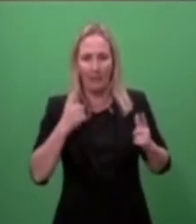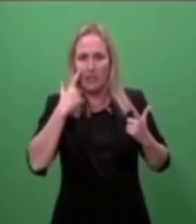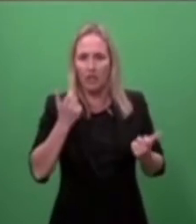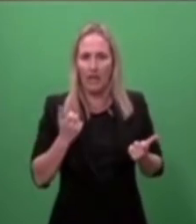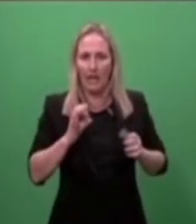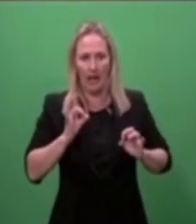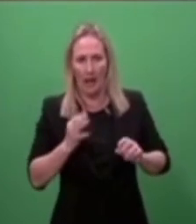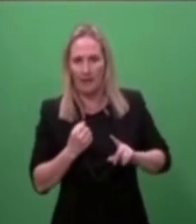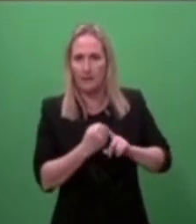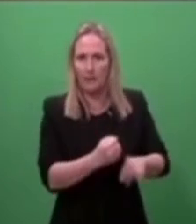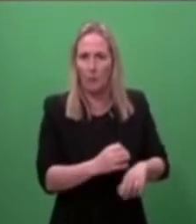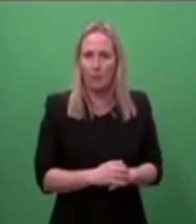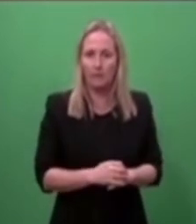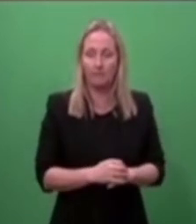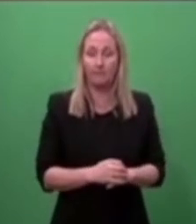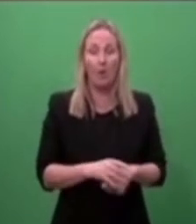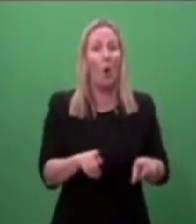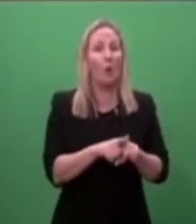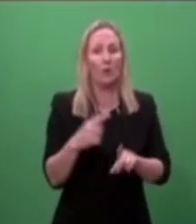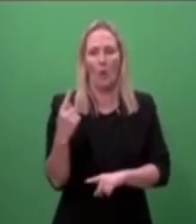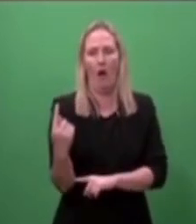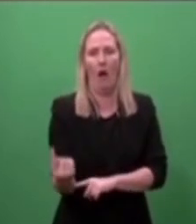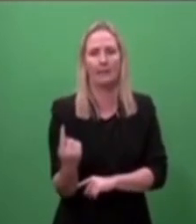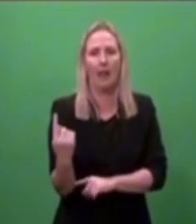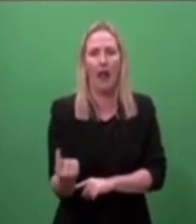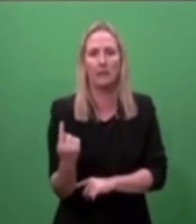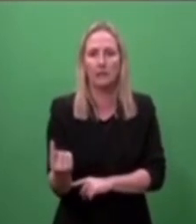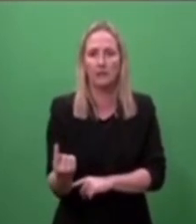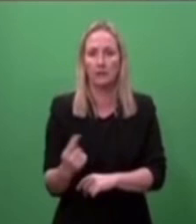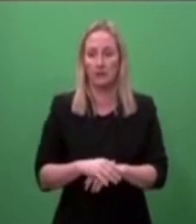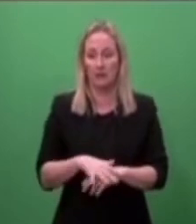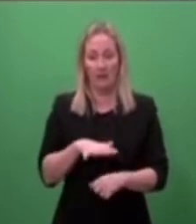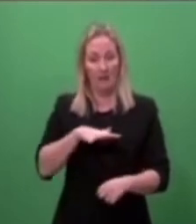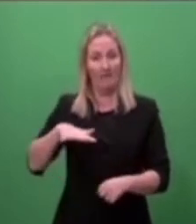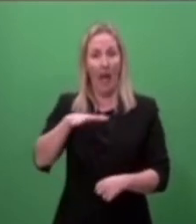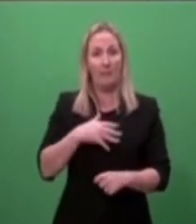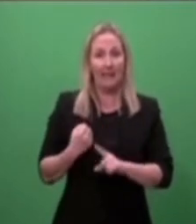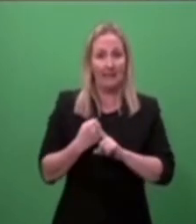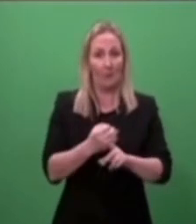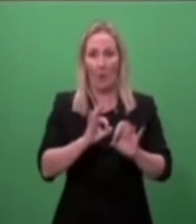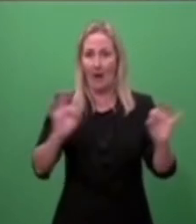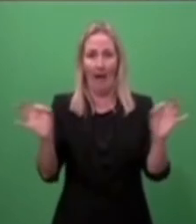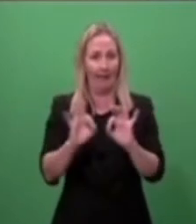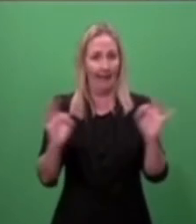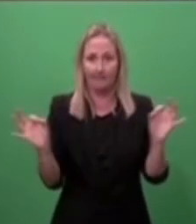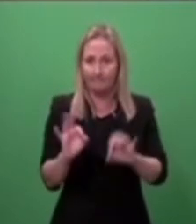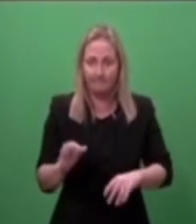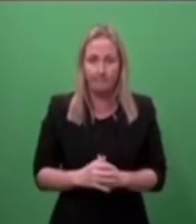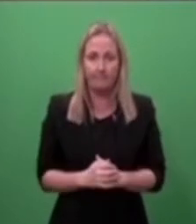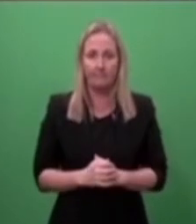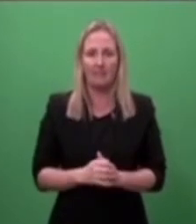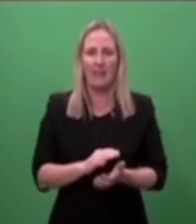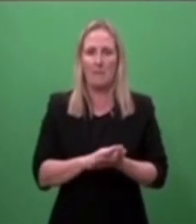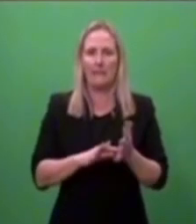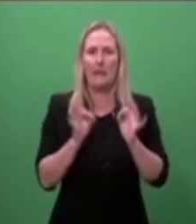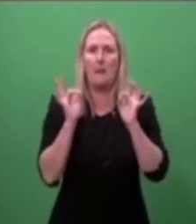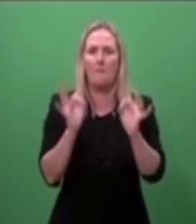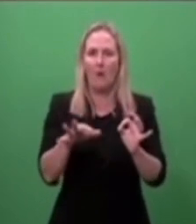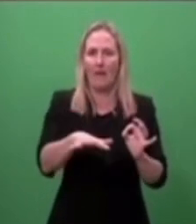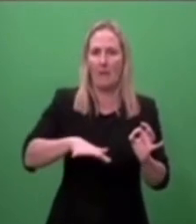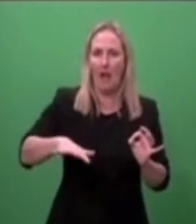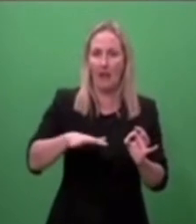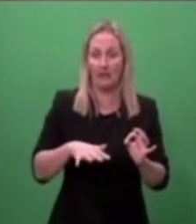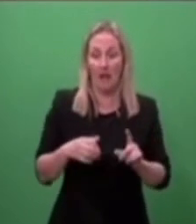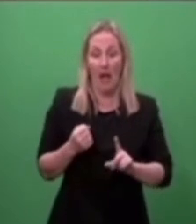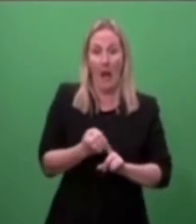isolated physical environments away from families and support networks, led to the ideal environment for abusers to do